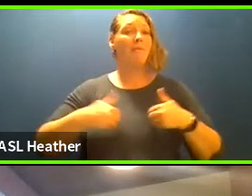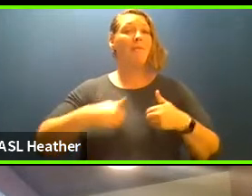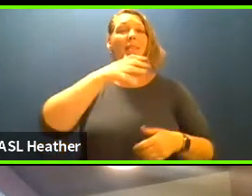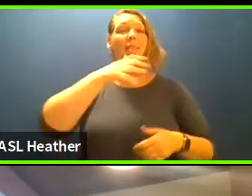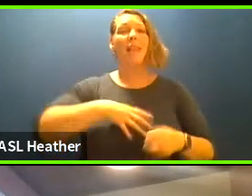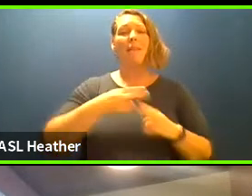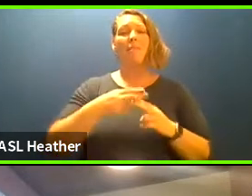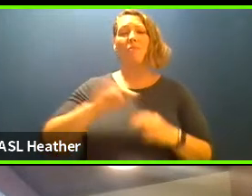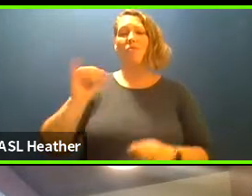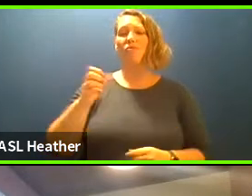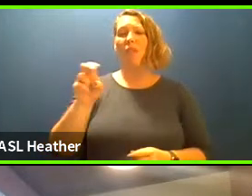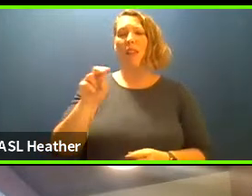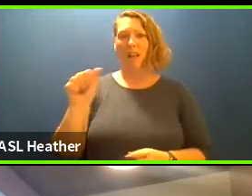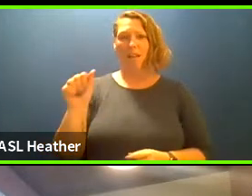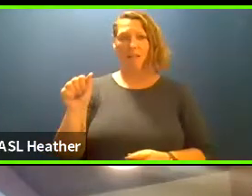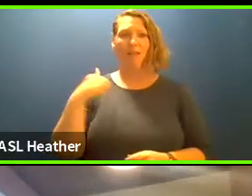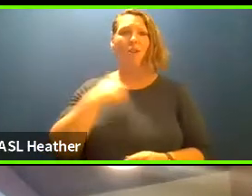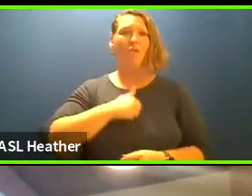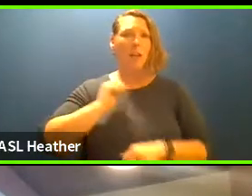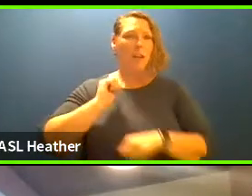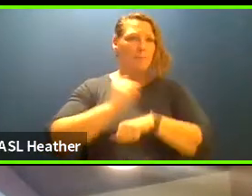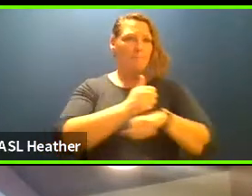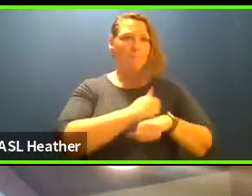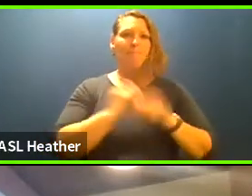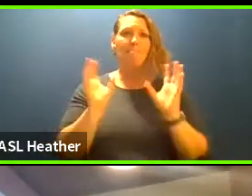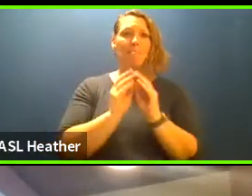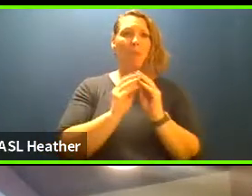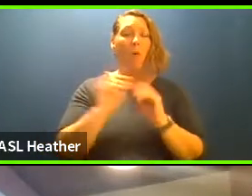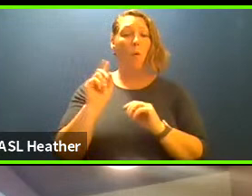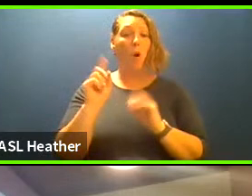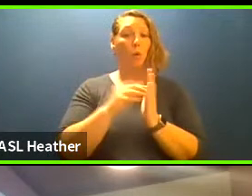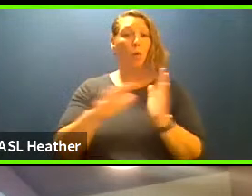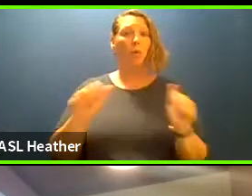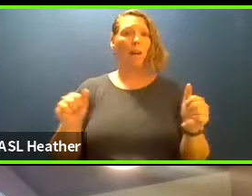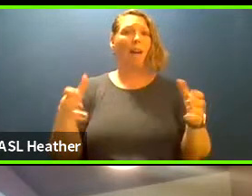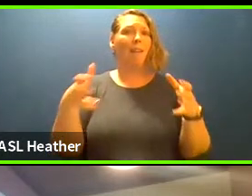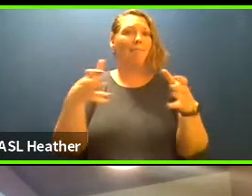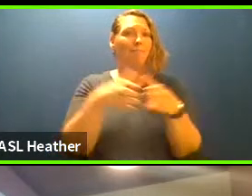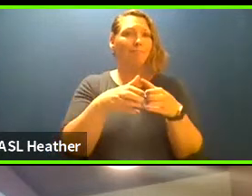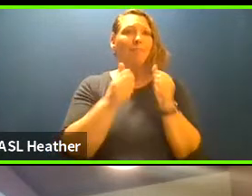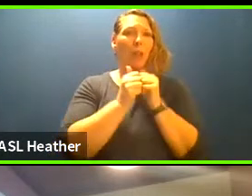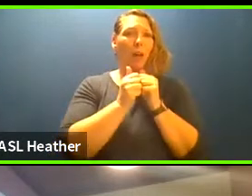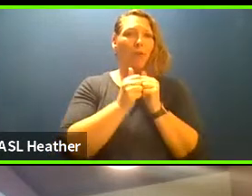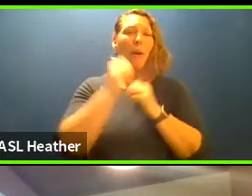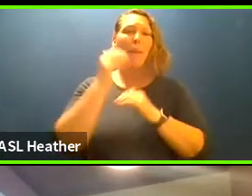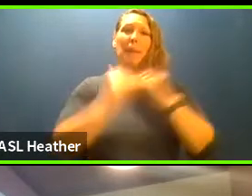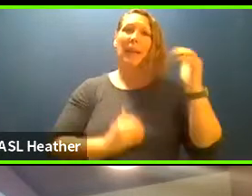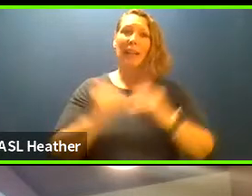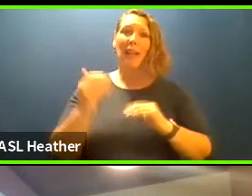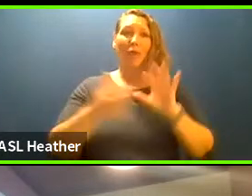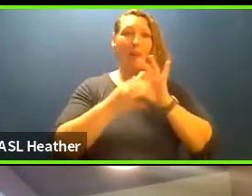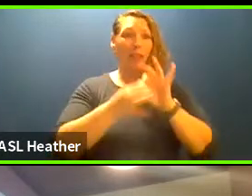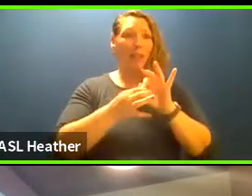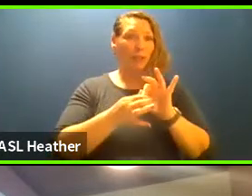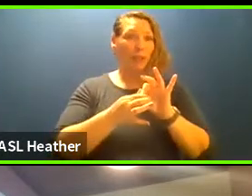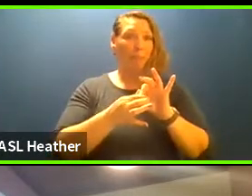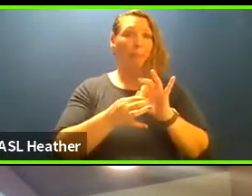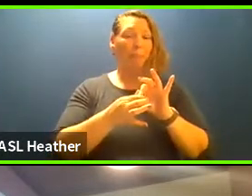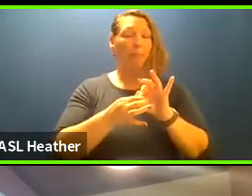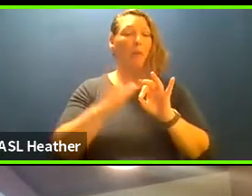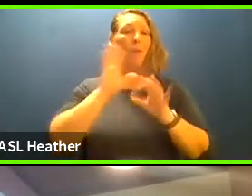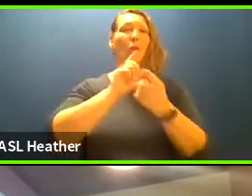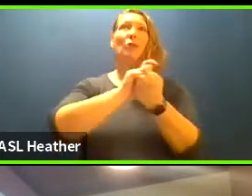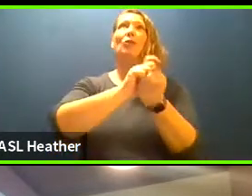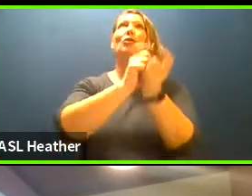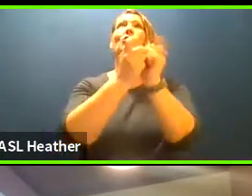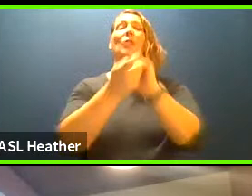Jenna. We're putting together sessions that the students can get together, because building relationships with everyone is going to change